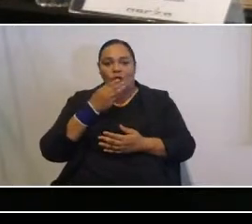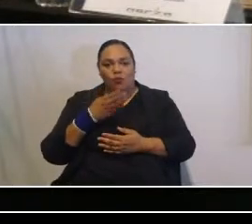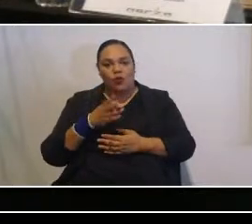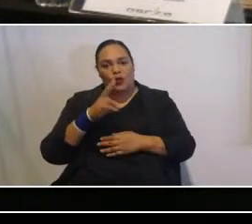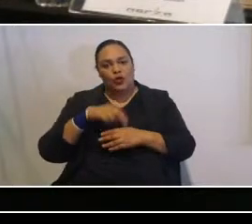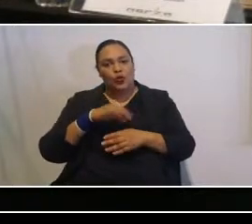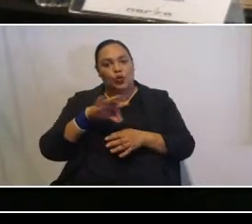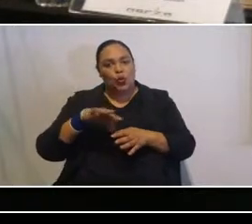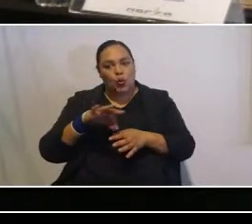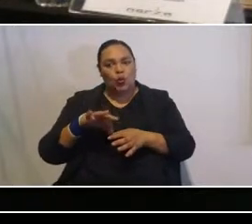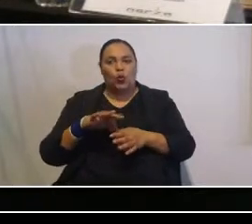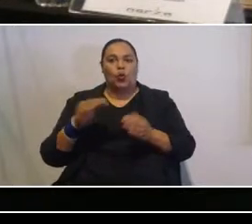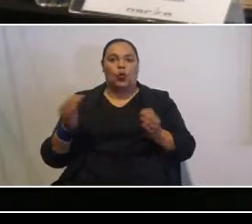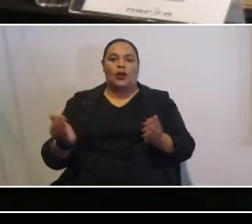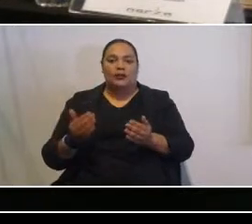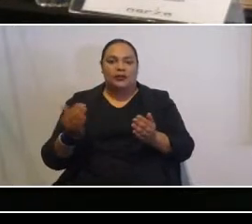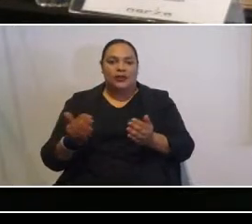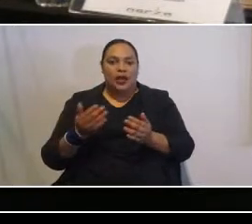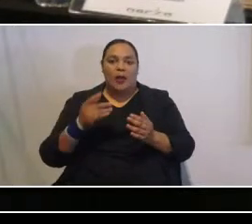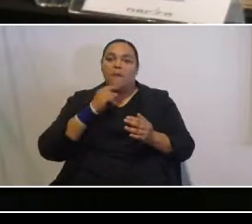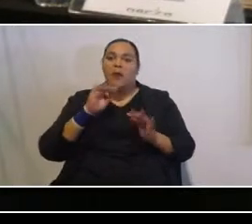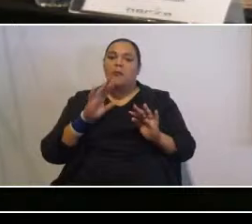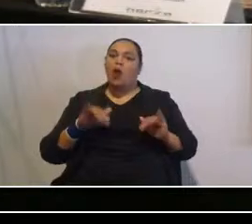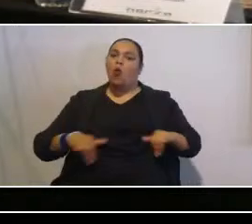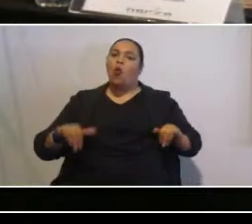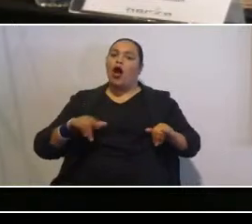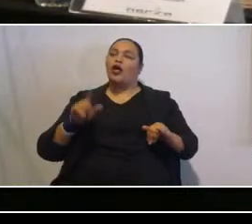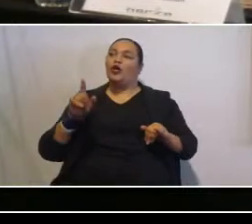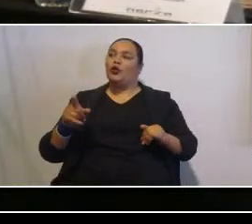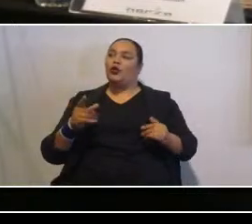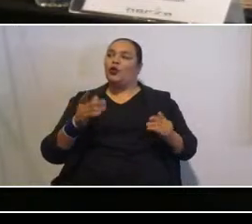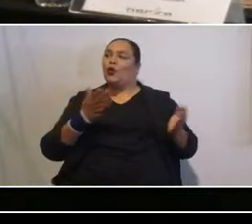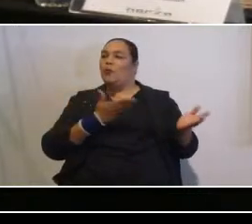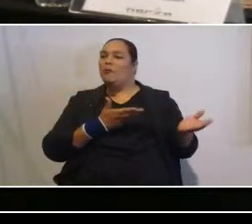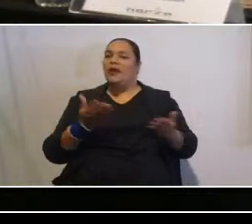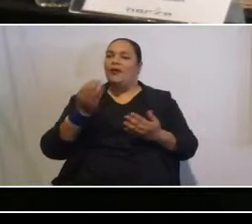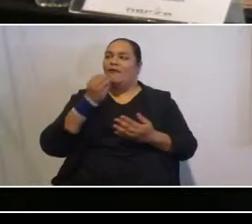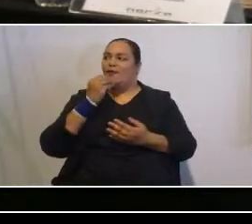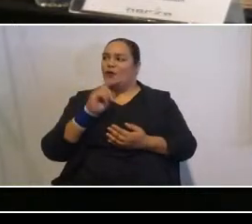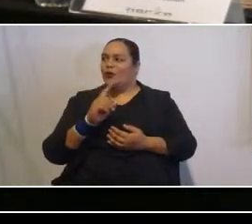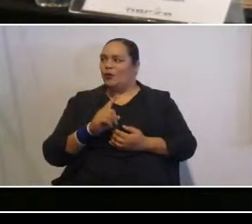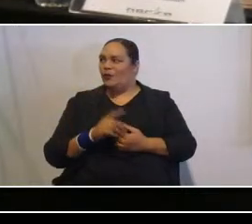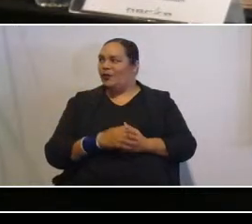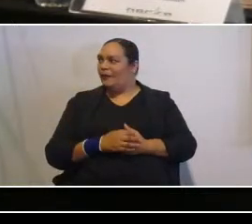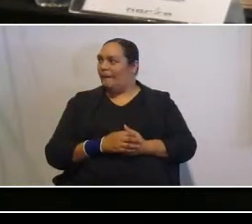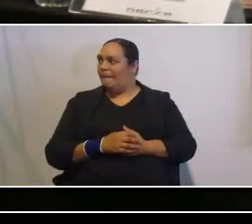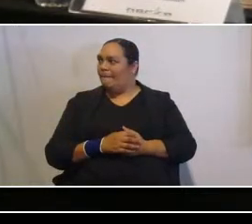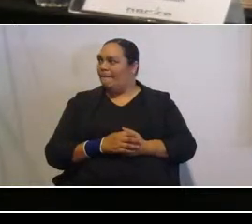to cook, and men just wait there waiting for you to bring the food?